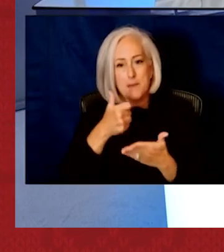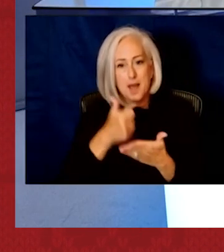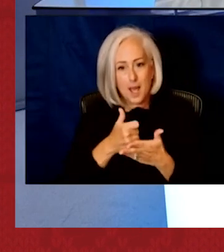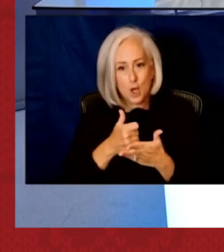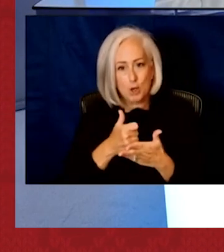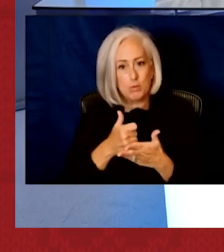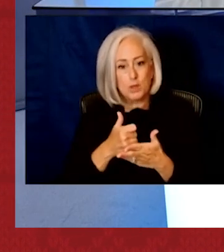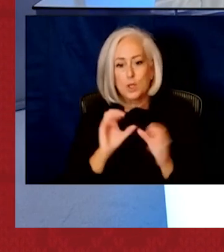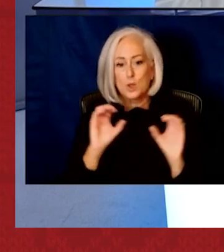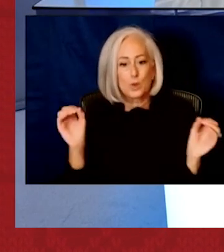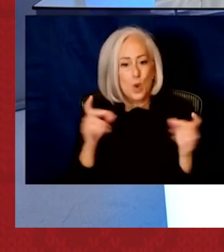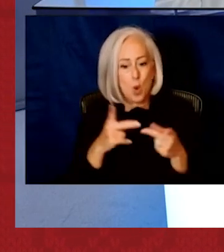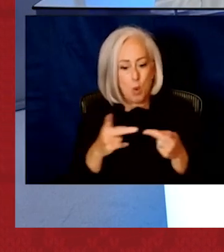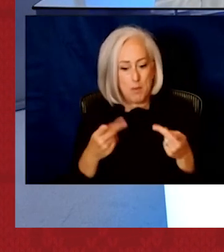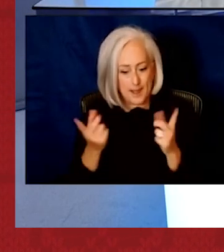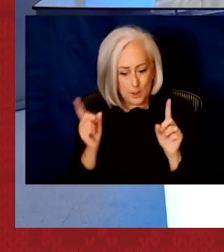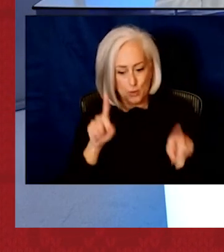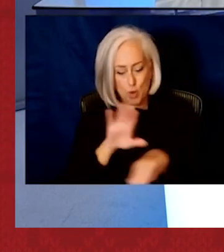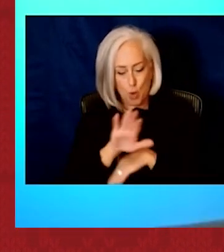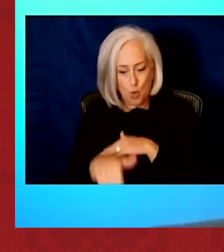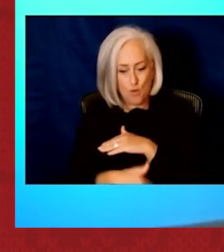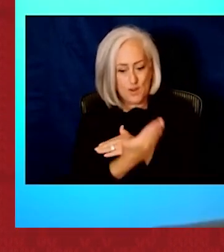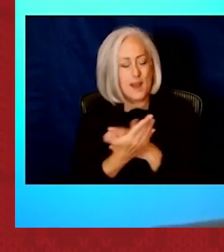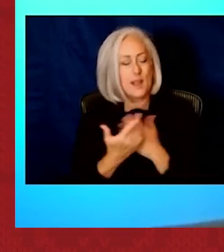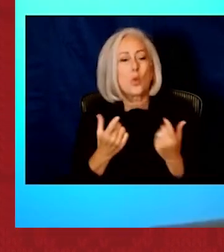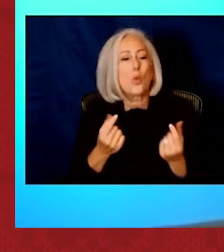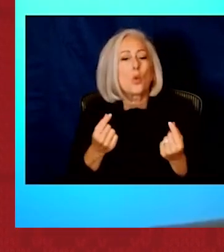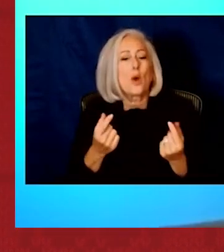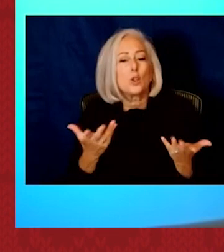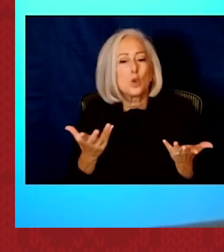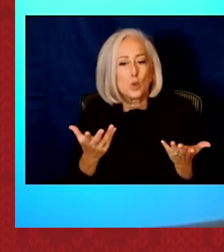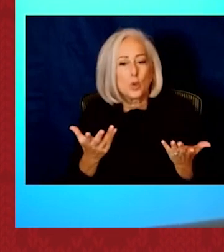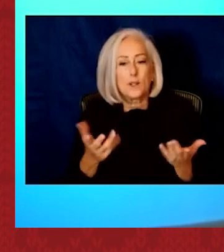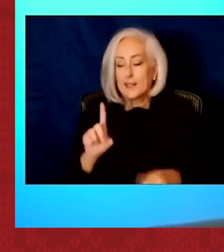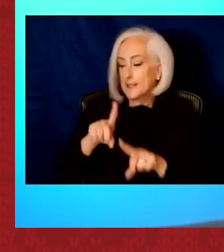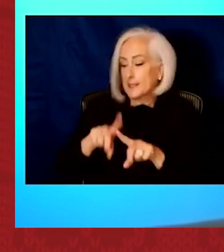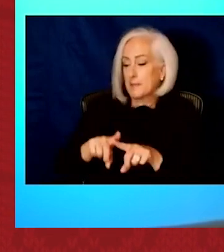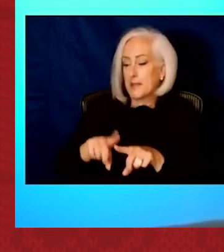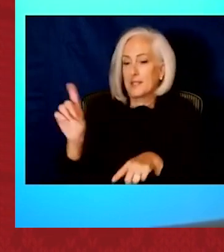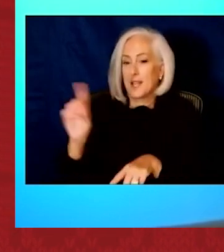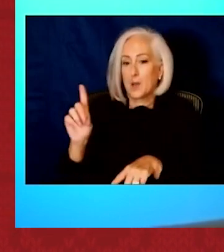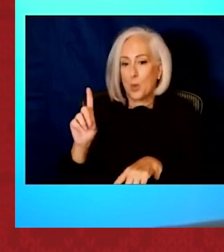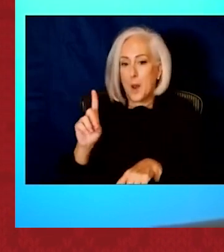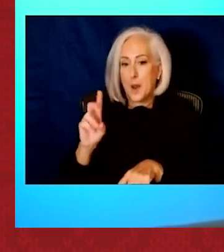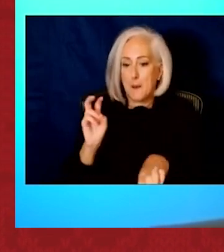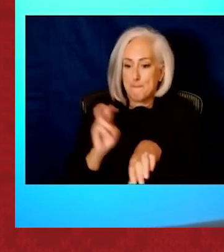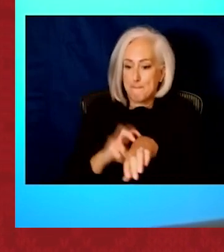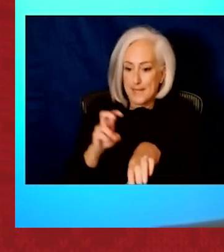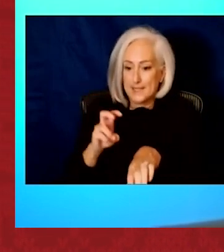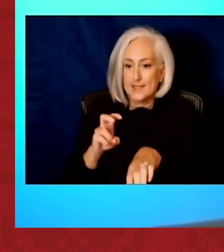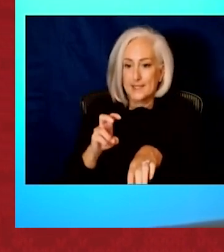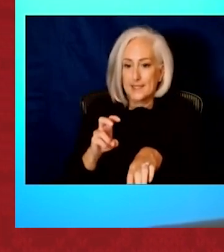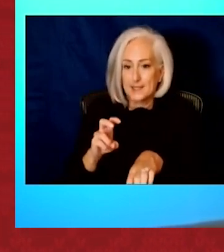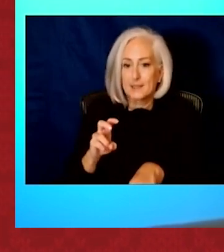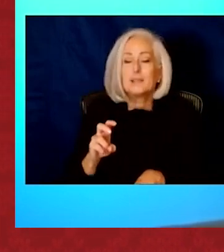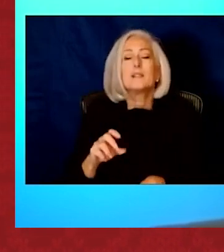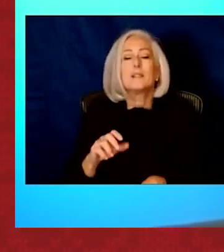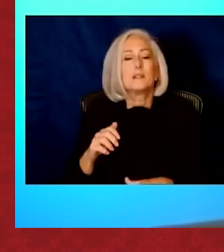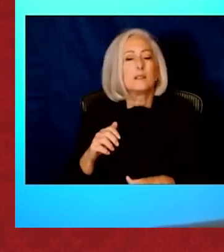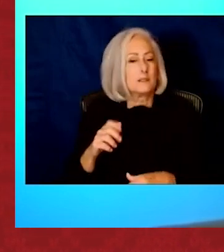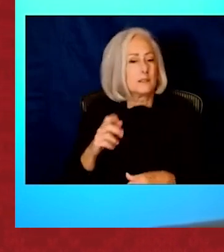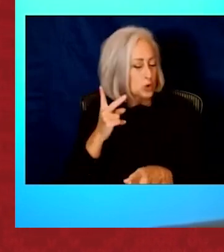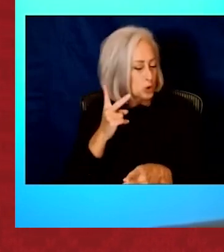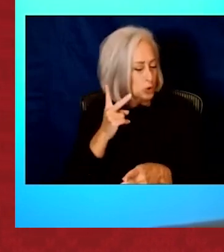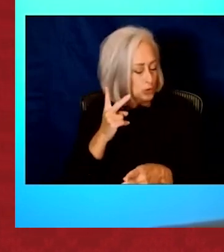there? Well, depending on where you're bit, try to get it immobilized. Like I said, treating it like a broken limb, and